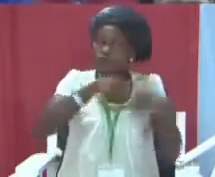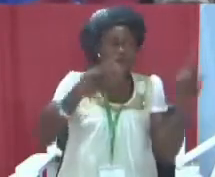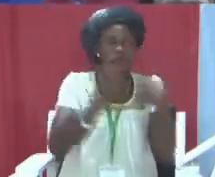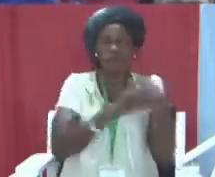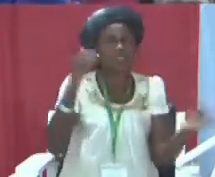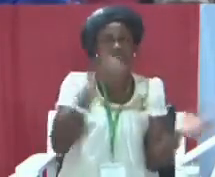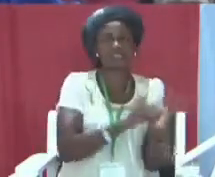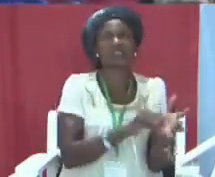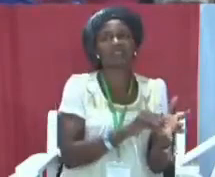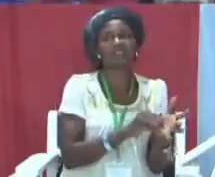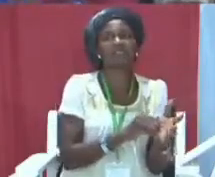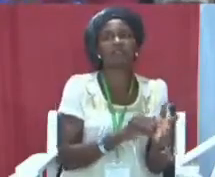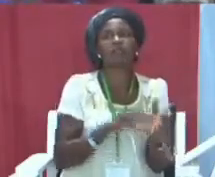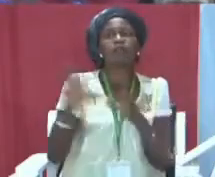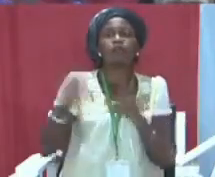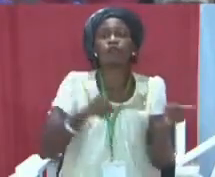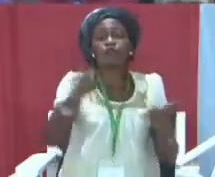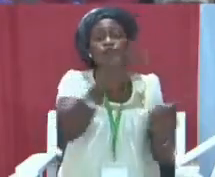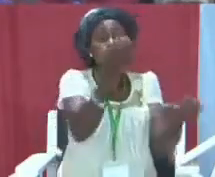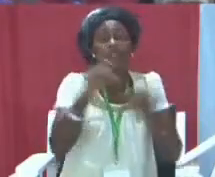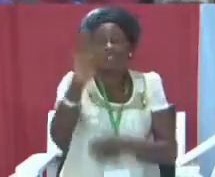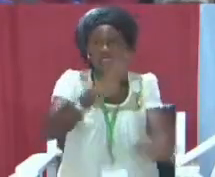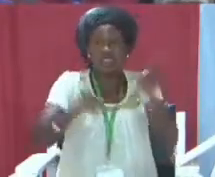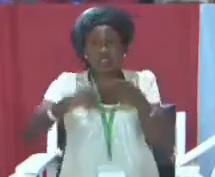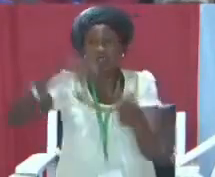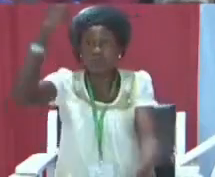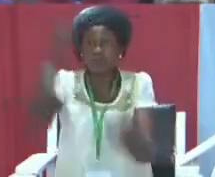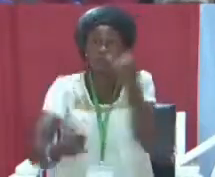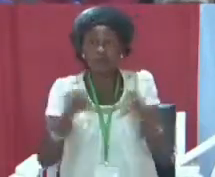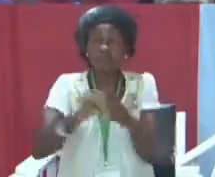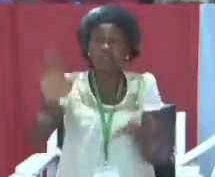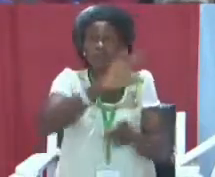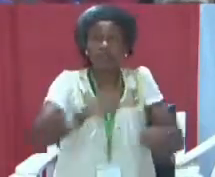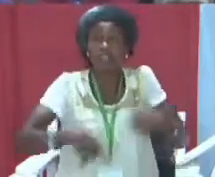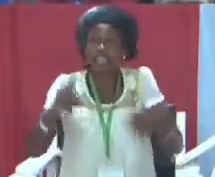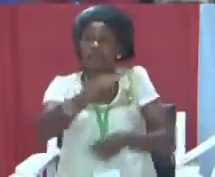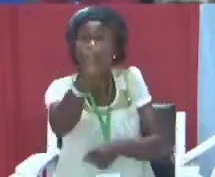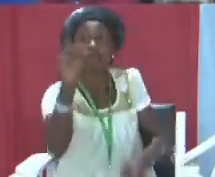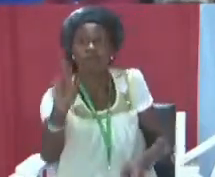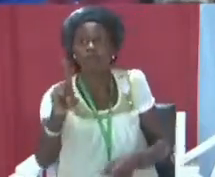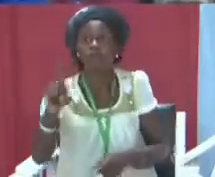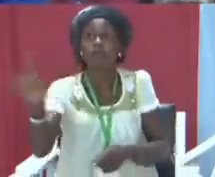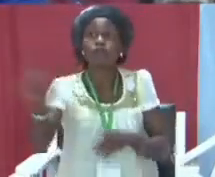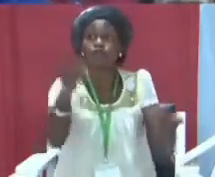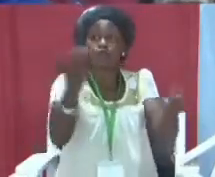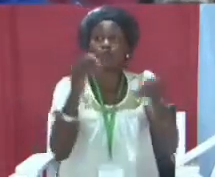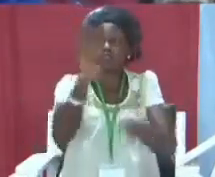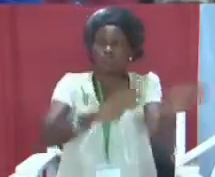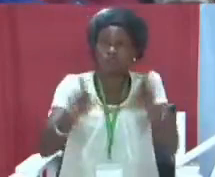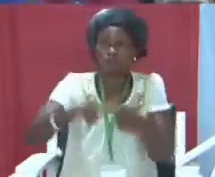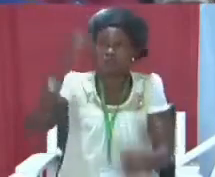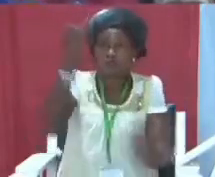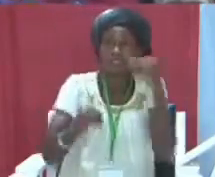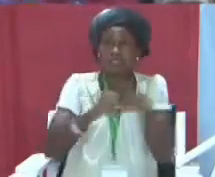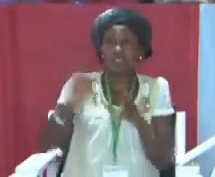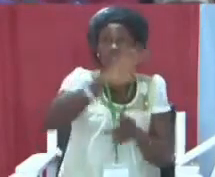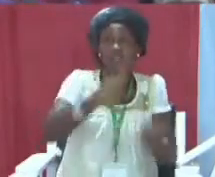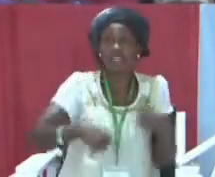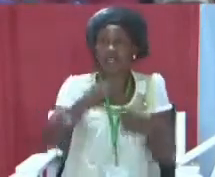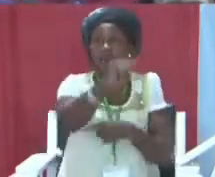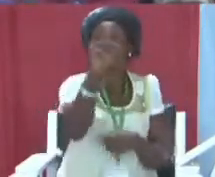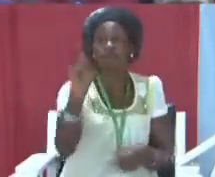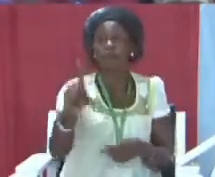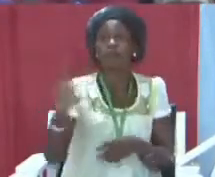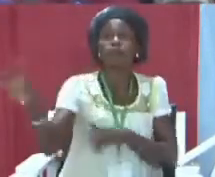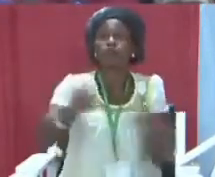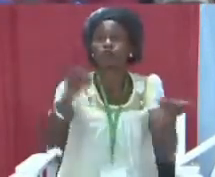again. Do you want the siege to be over? Do you want the siege to be over?